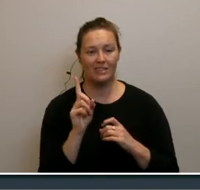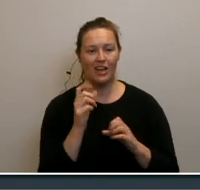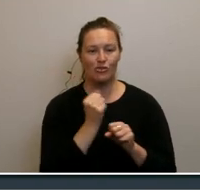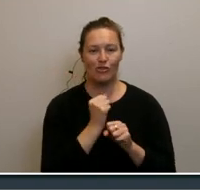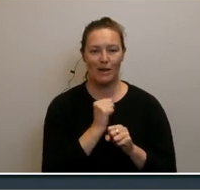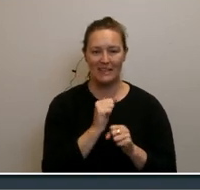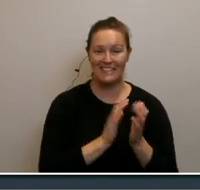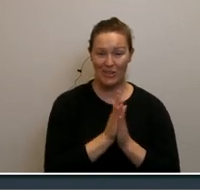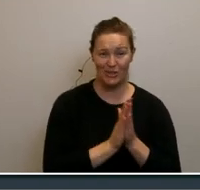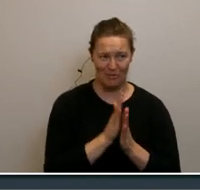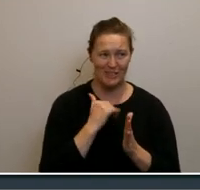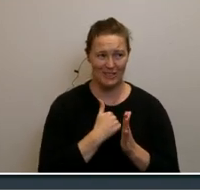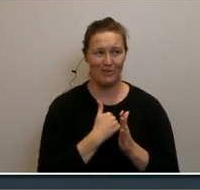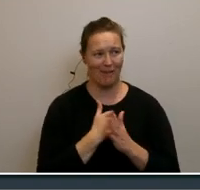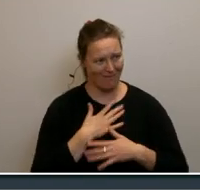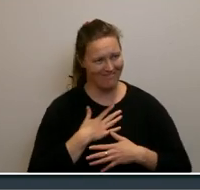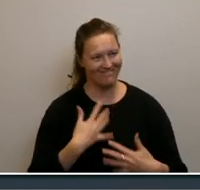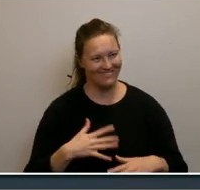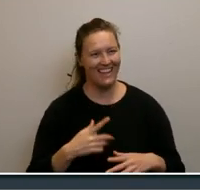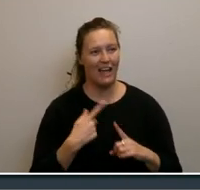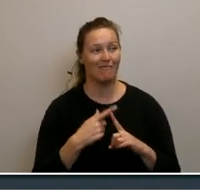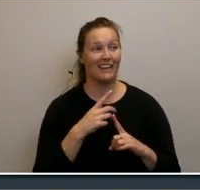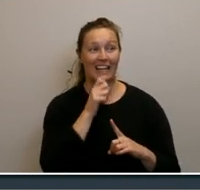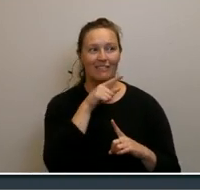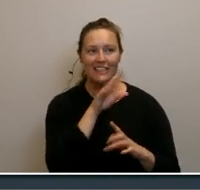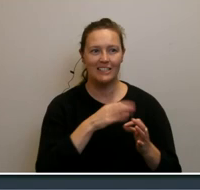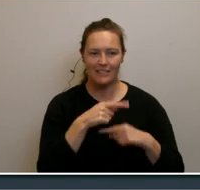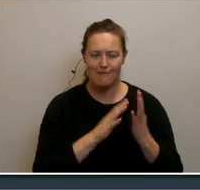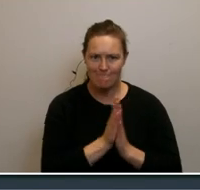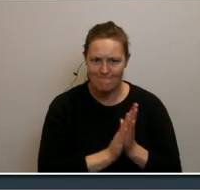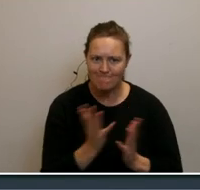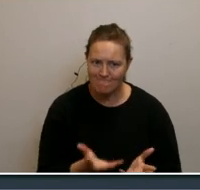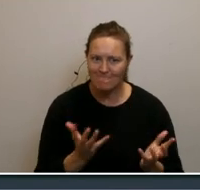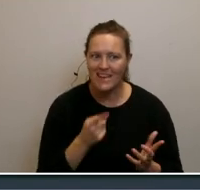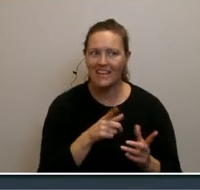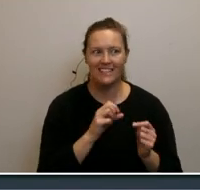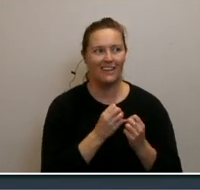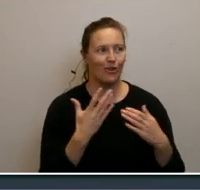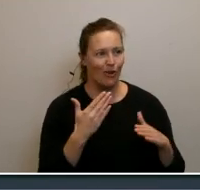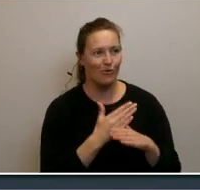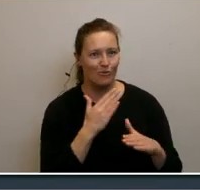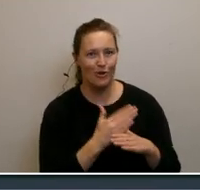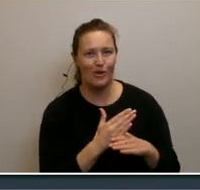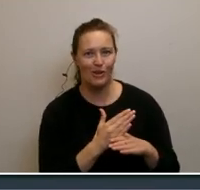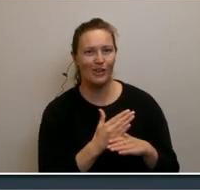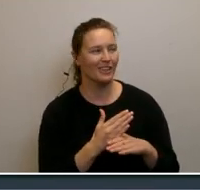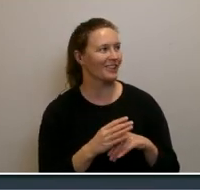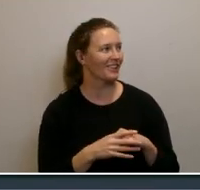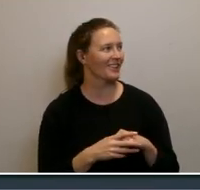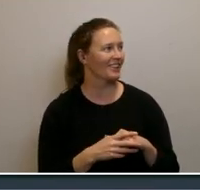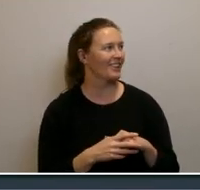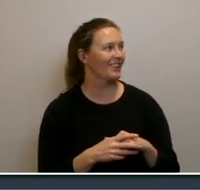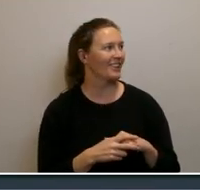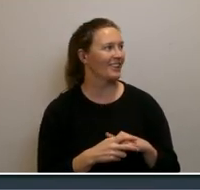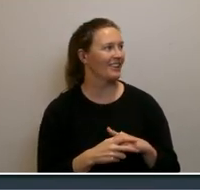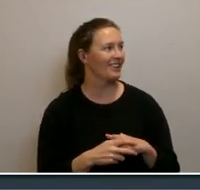Graham's enthusiasm, and without his drive, none of us would be sat at the table here. He has done a lot of work on the smallest of details and the largest